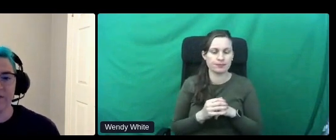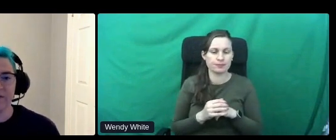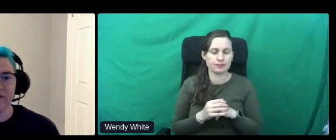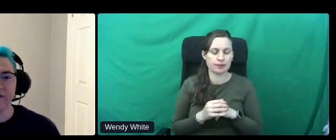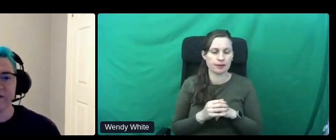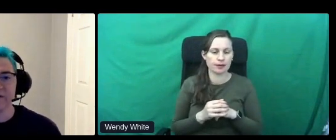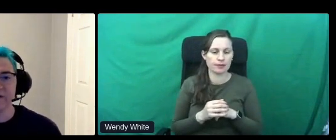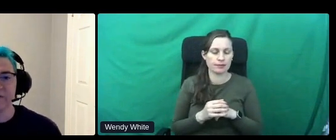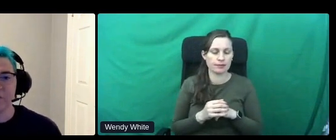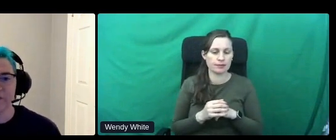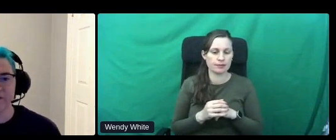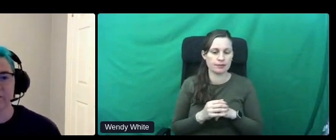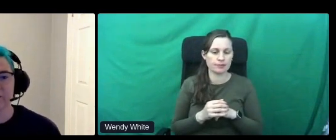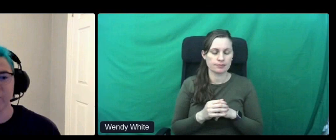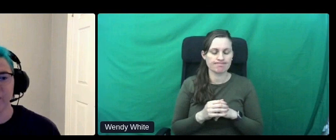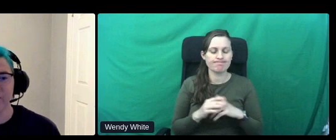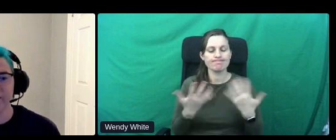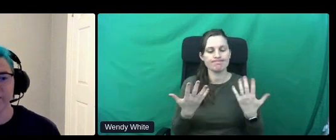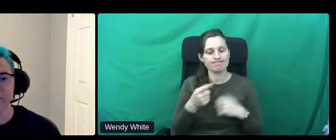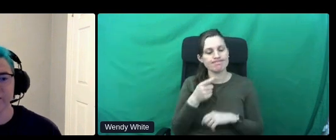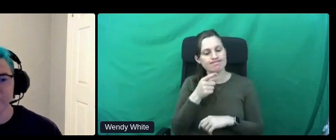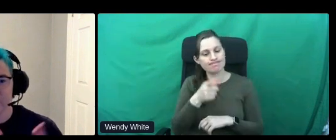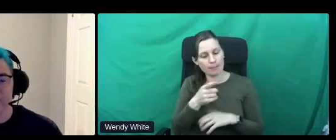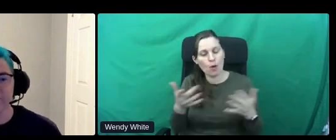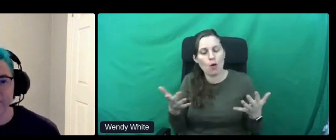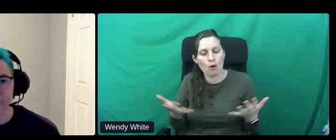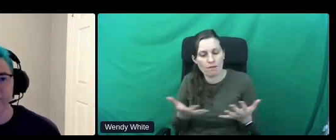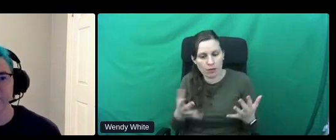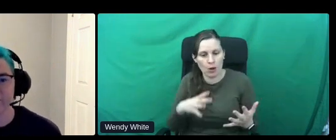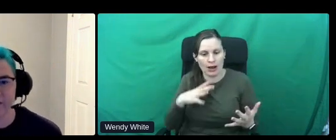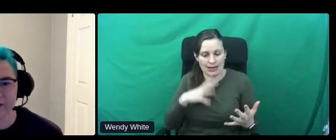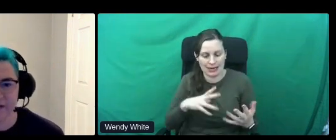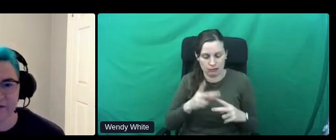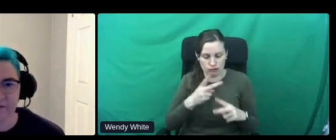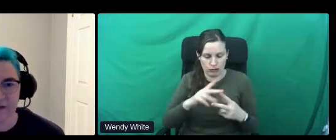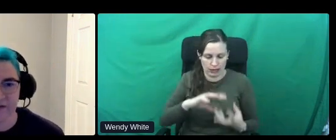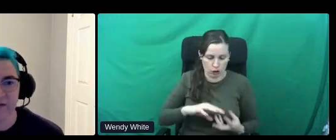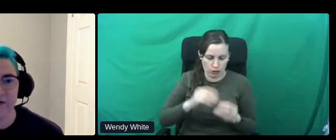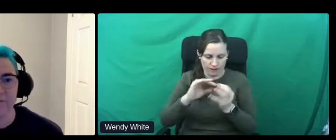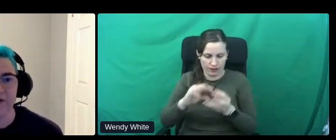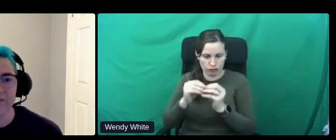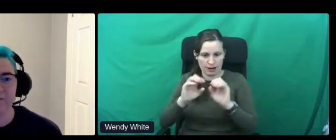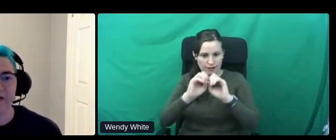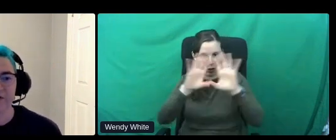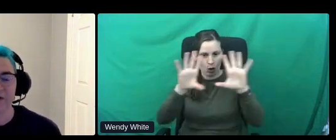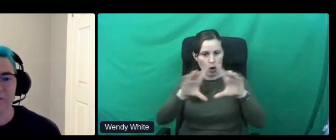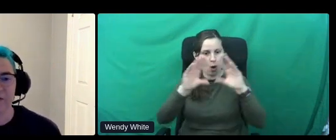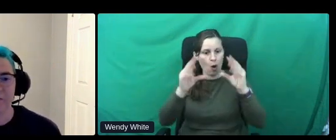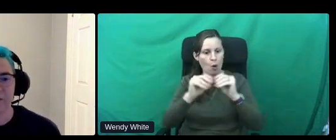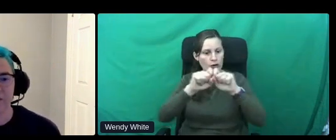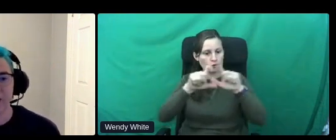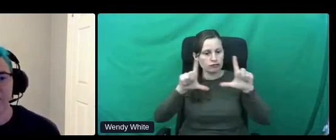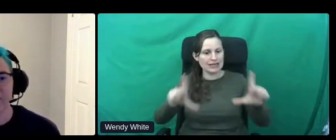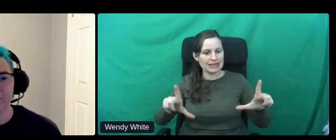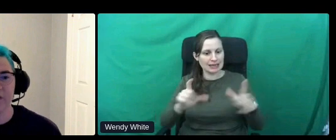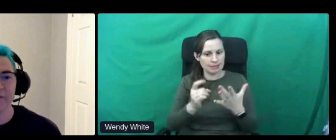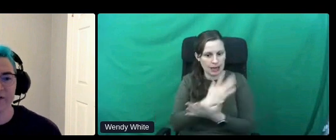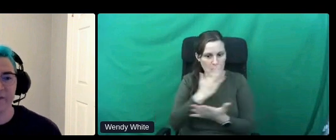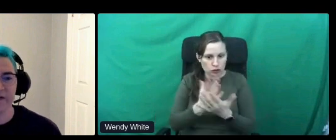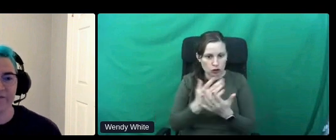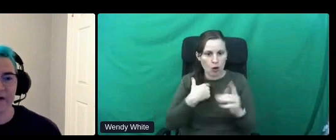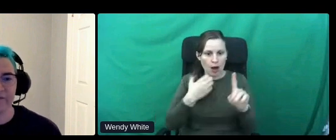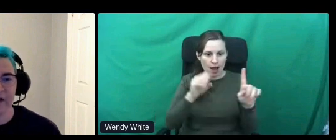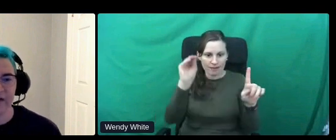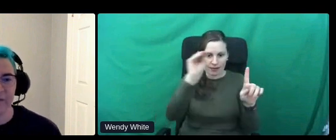So this, of course, required us to do a reconfiguration of our entire screen to make sure that we were allotting